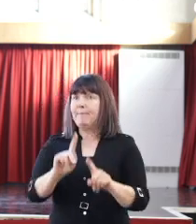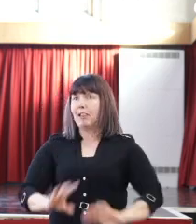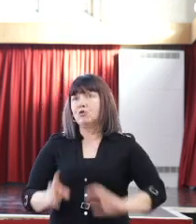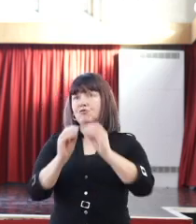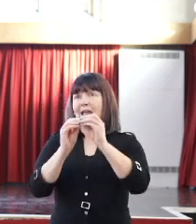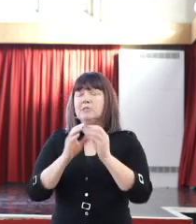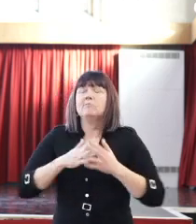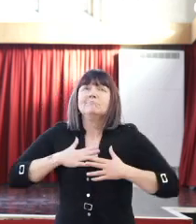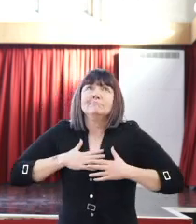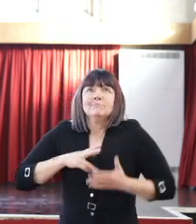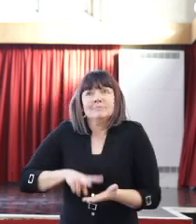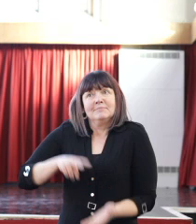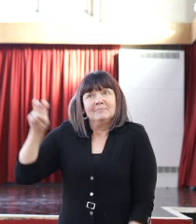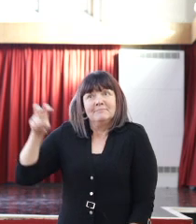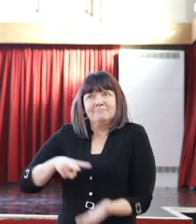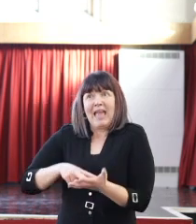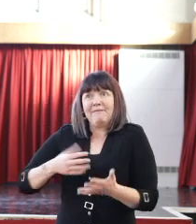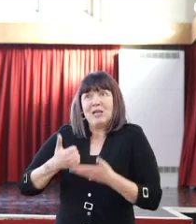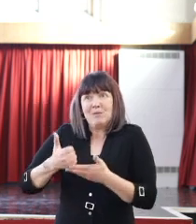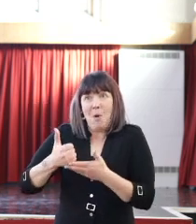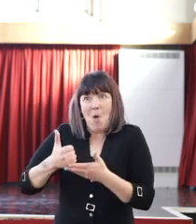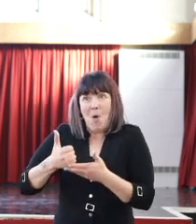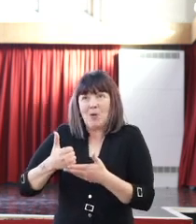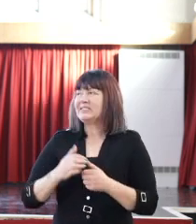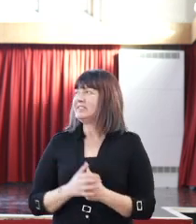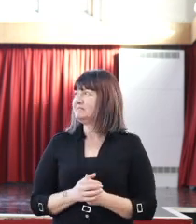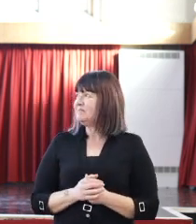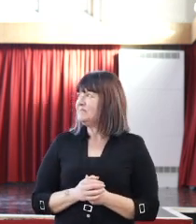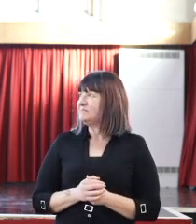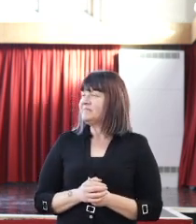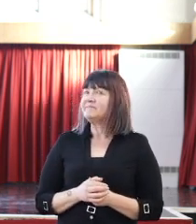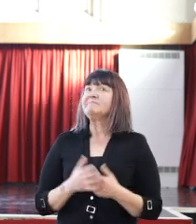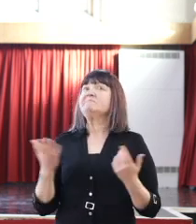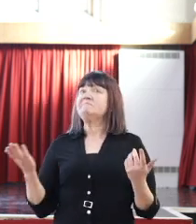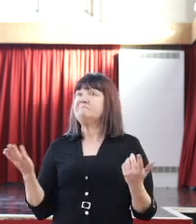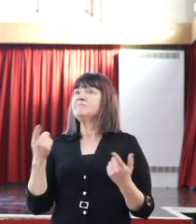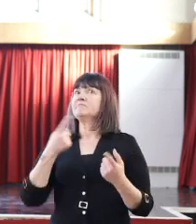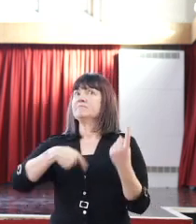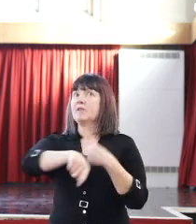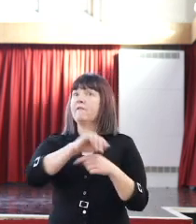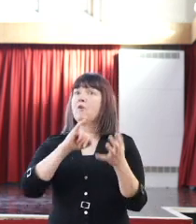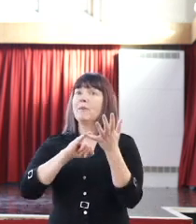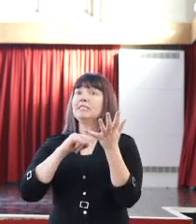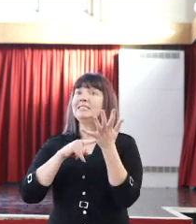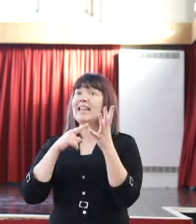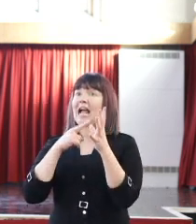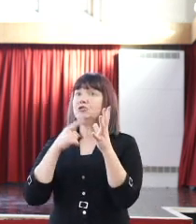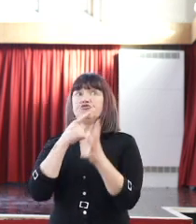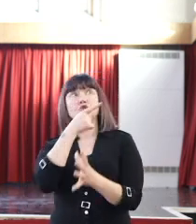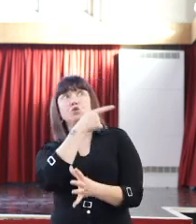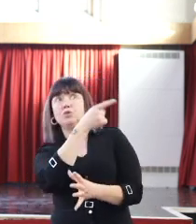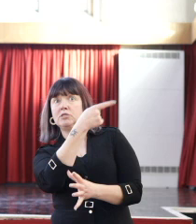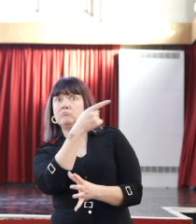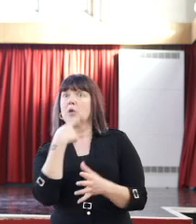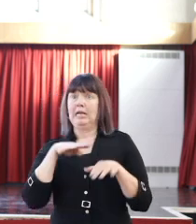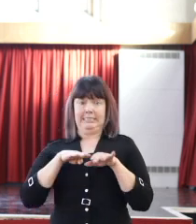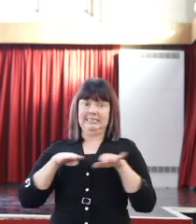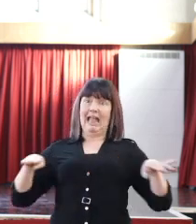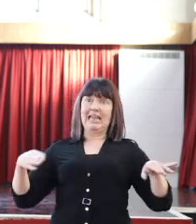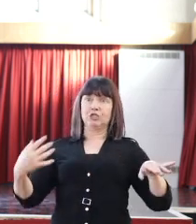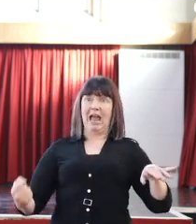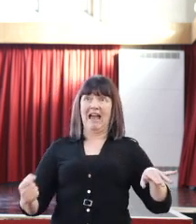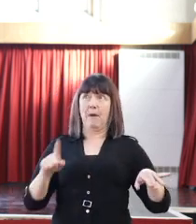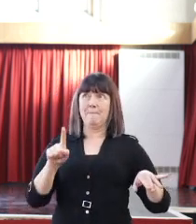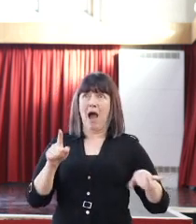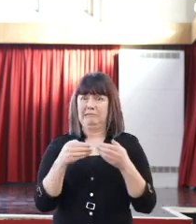you can support it. It was going to be outdoors. You might see there's a stage outside St Andrews all ready for it, but unfortunately because